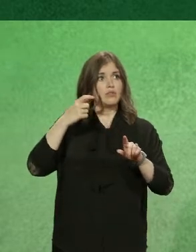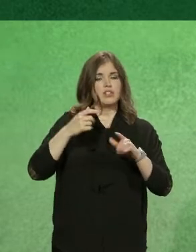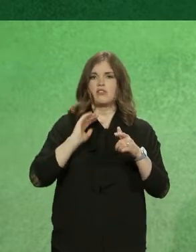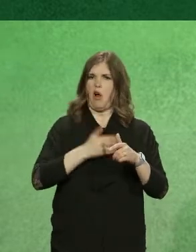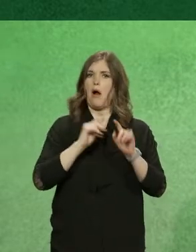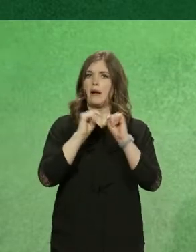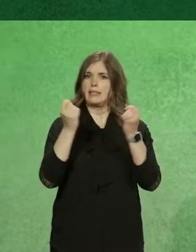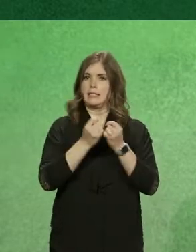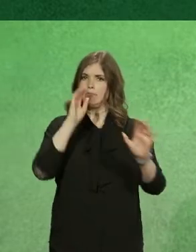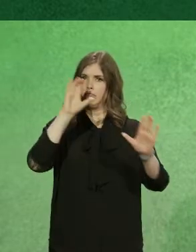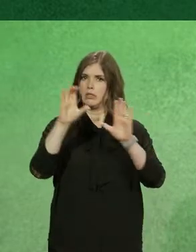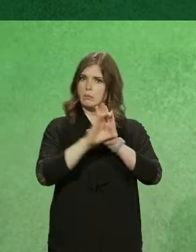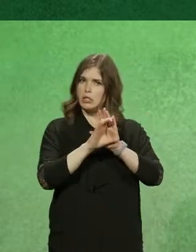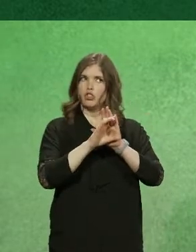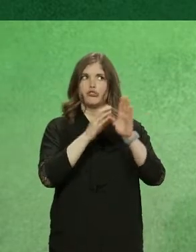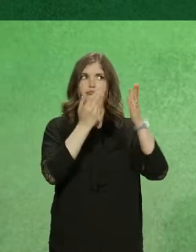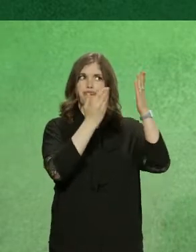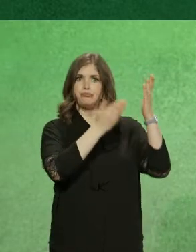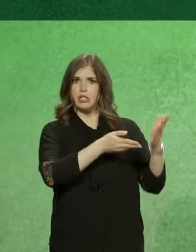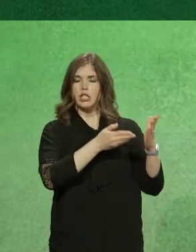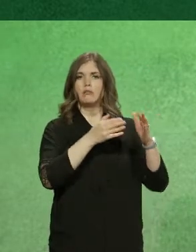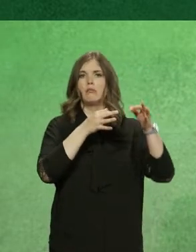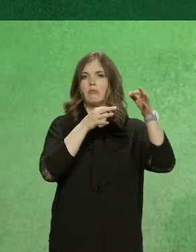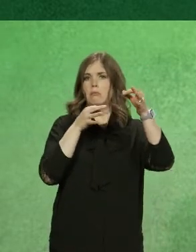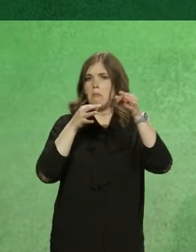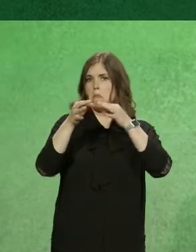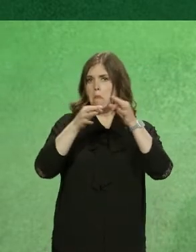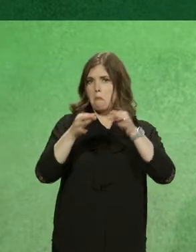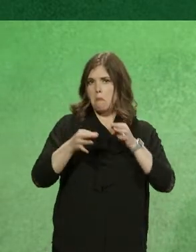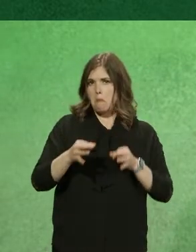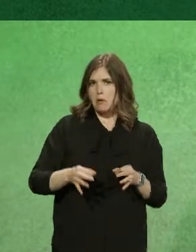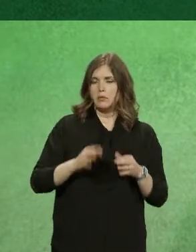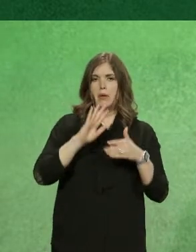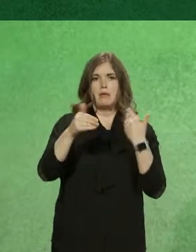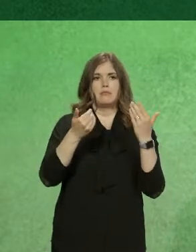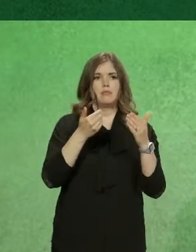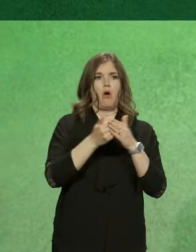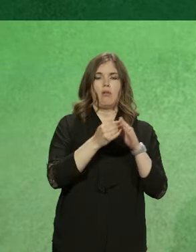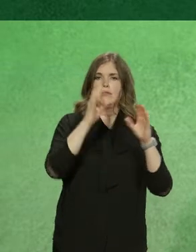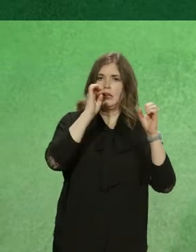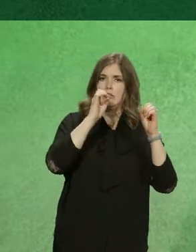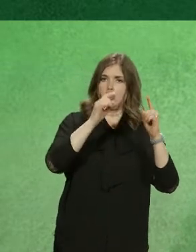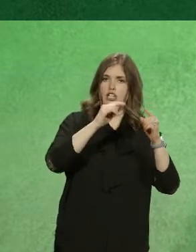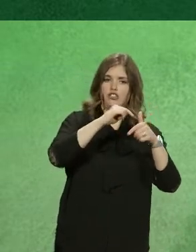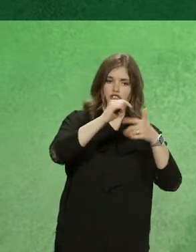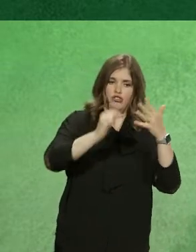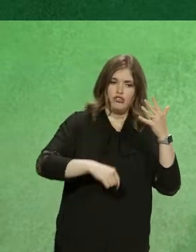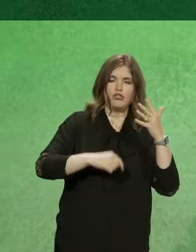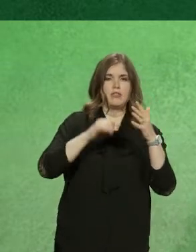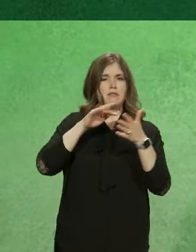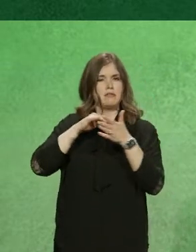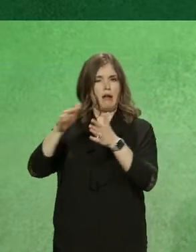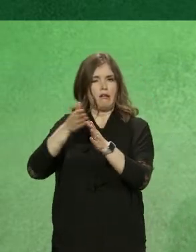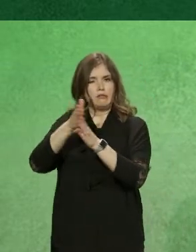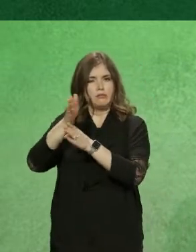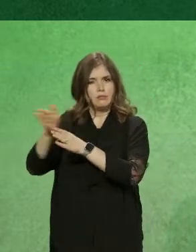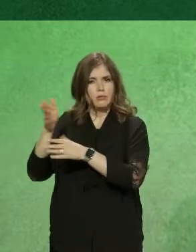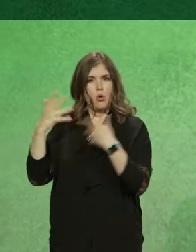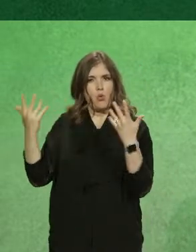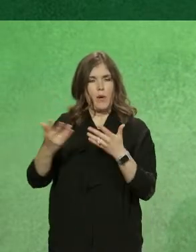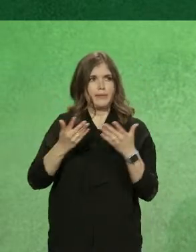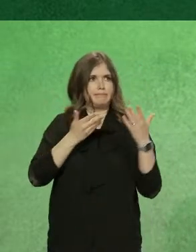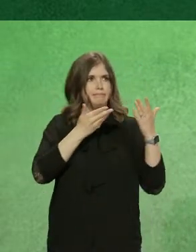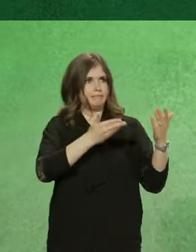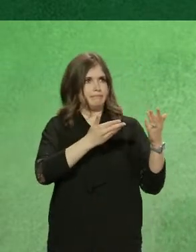University, Martha Naroga, Business Administration in Kyambogo, Ruth Akuru, Economic Trades Policy,